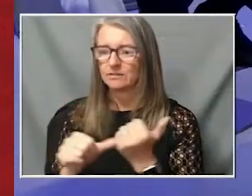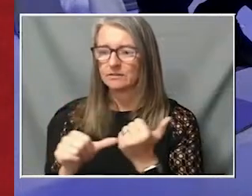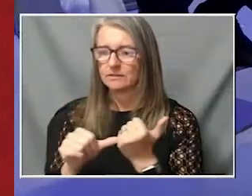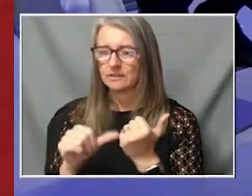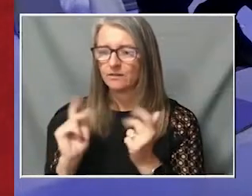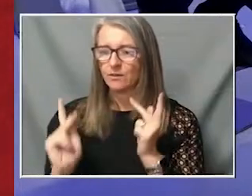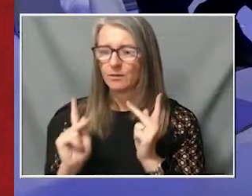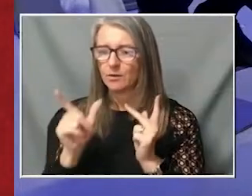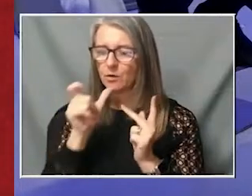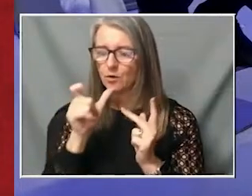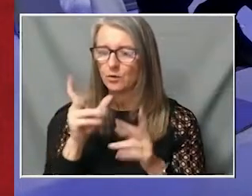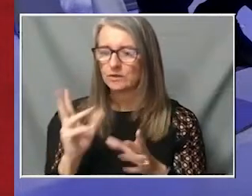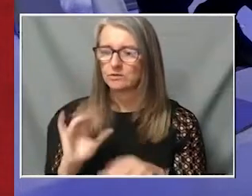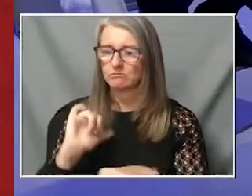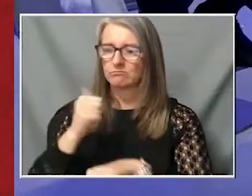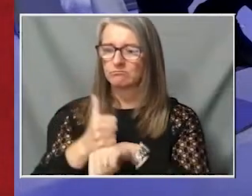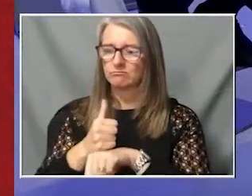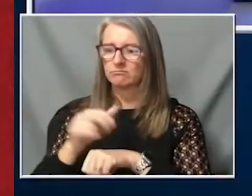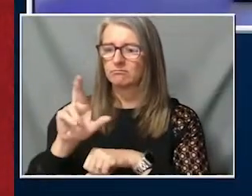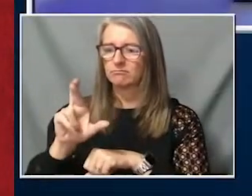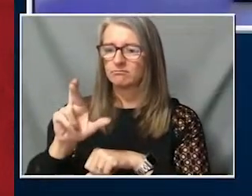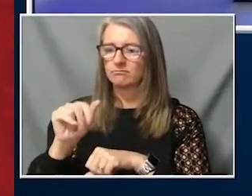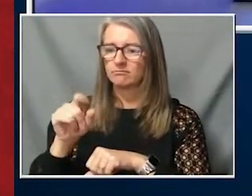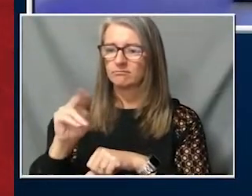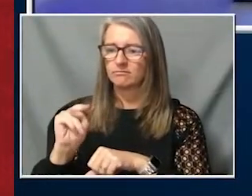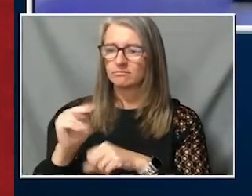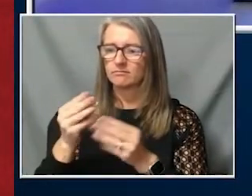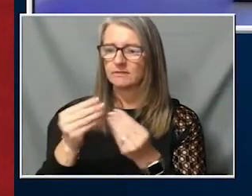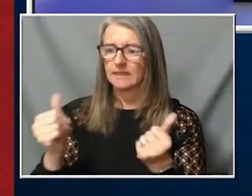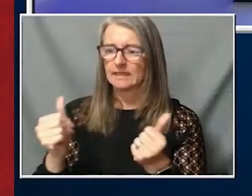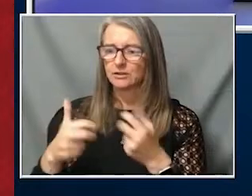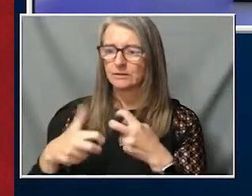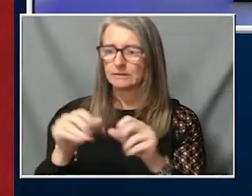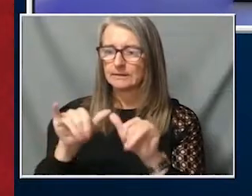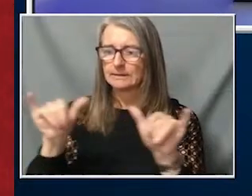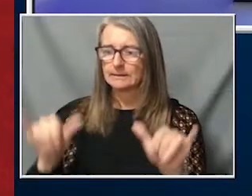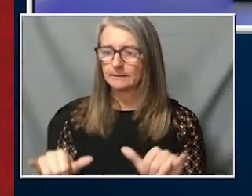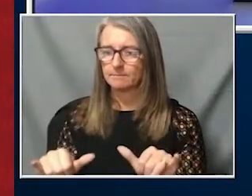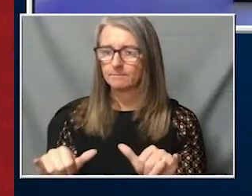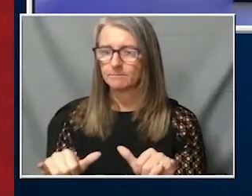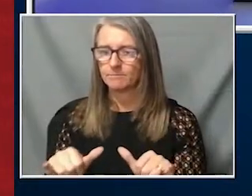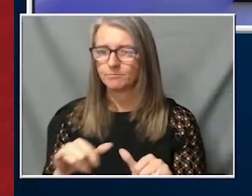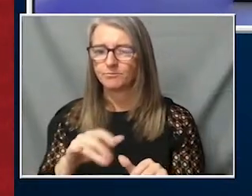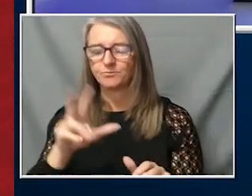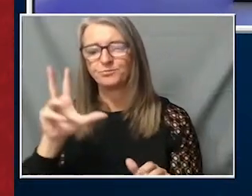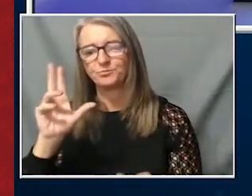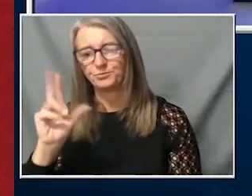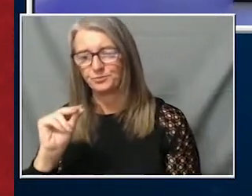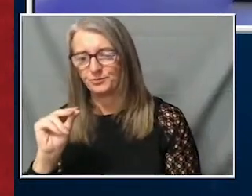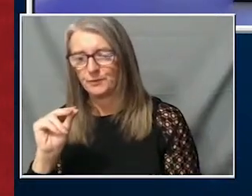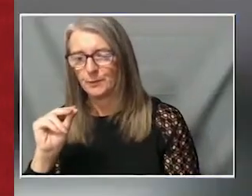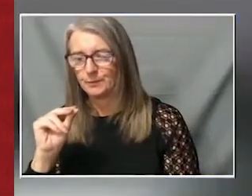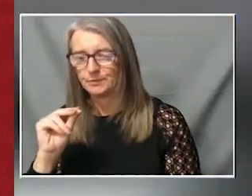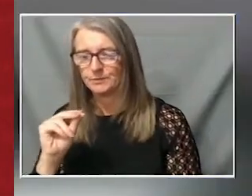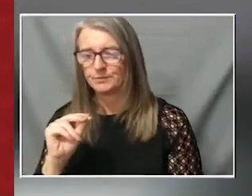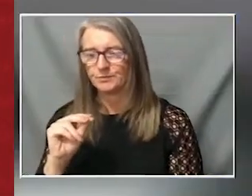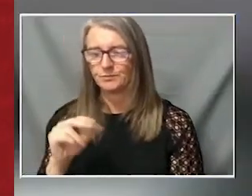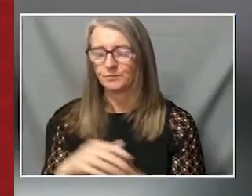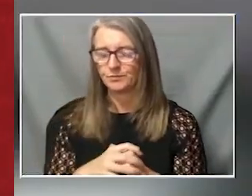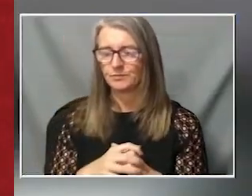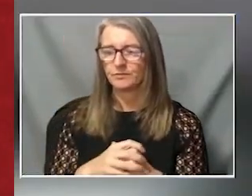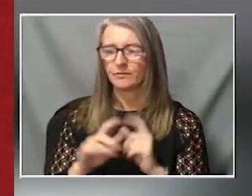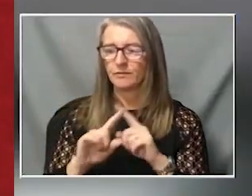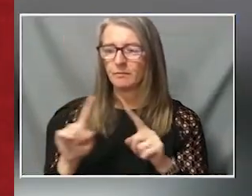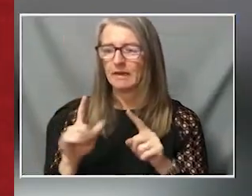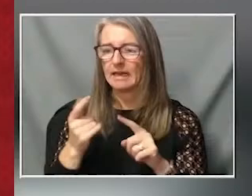someone who wants to install a radon mitigation system? Short answer is no. Long answer is it's